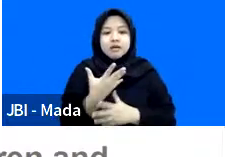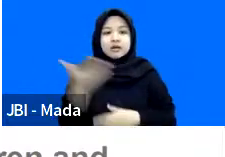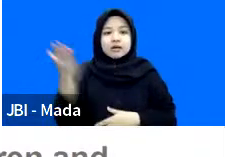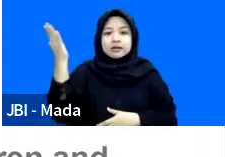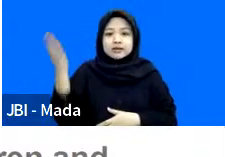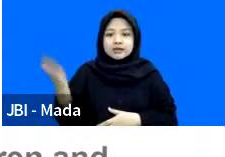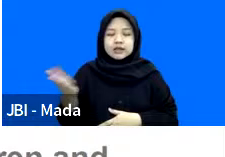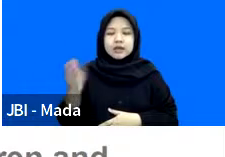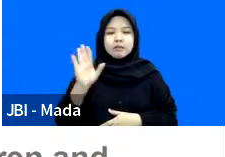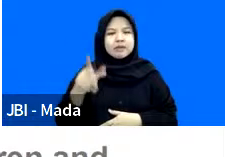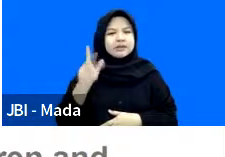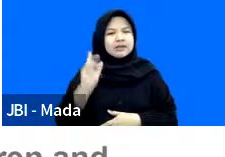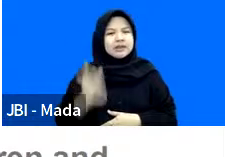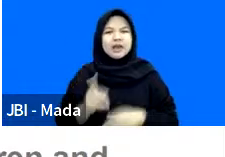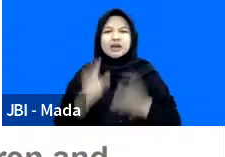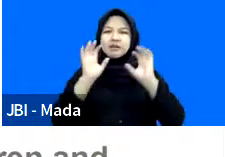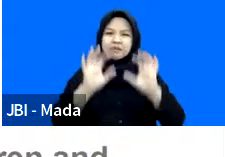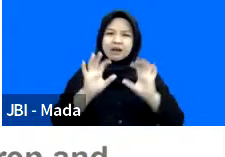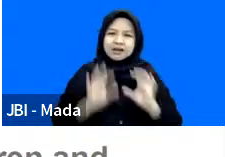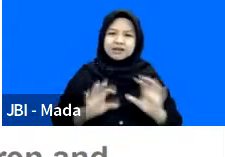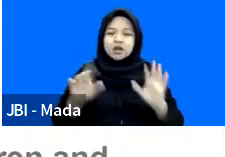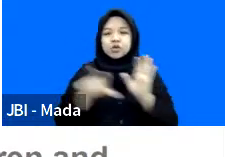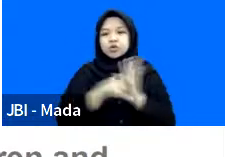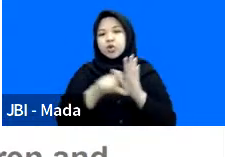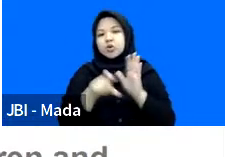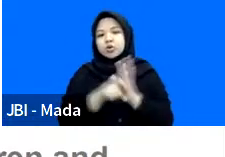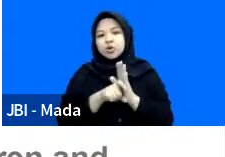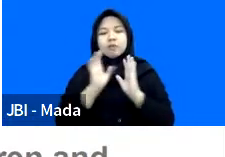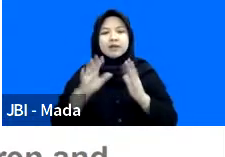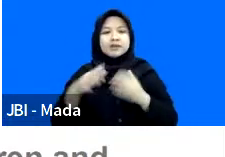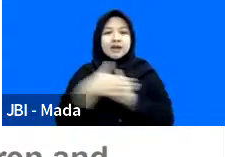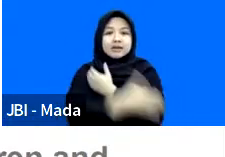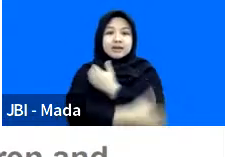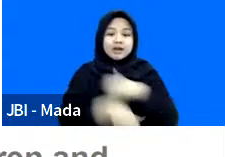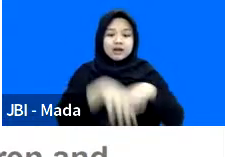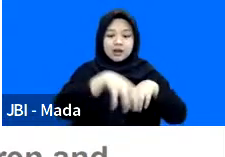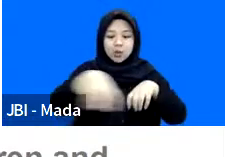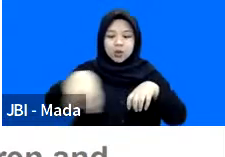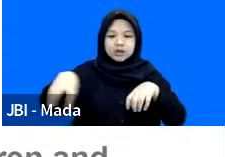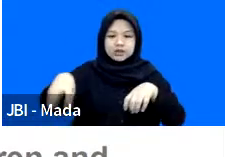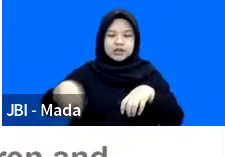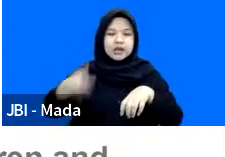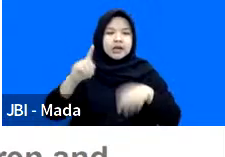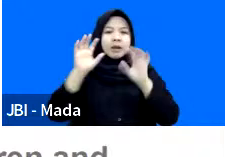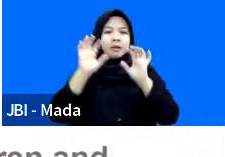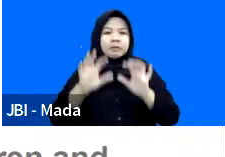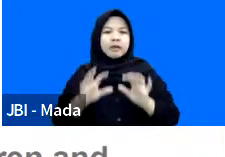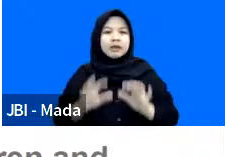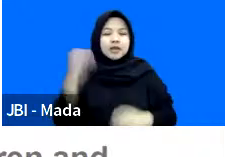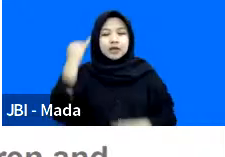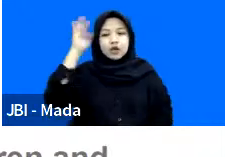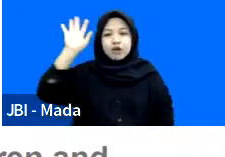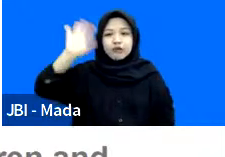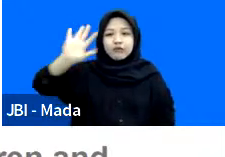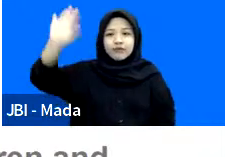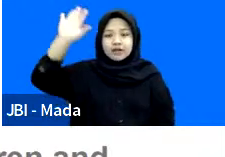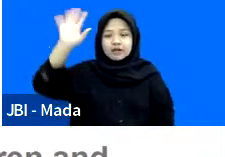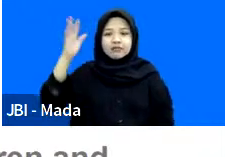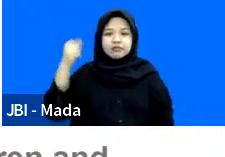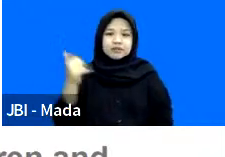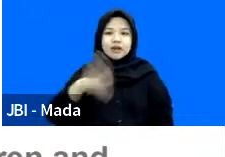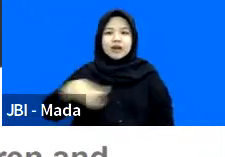Many countries in the region are really doing really innovative work to reach children with digital learning, and they're showing a